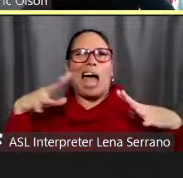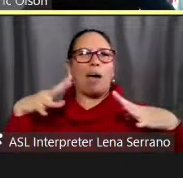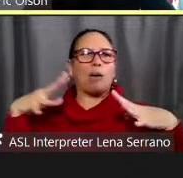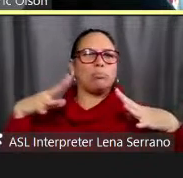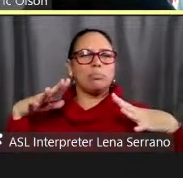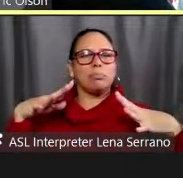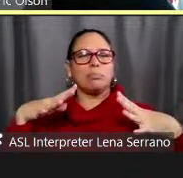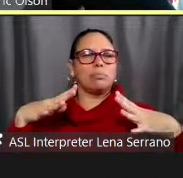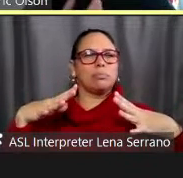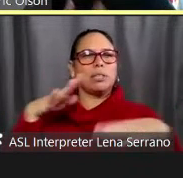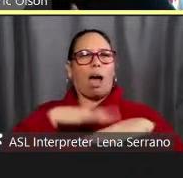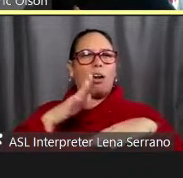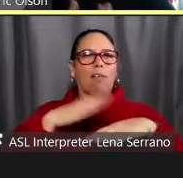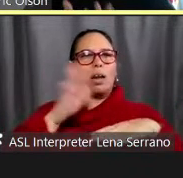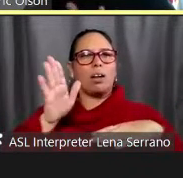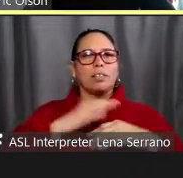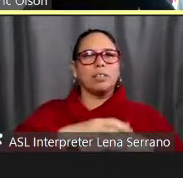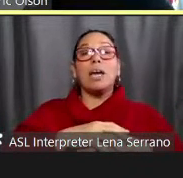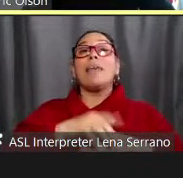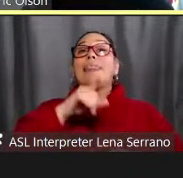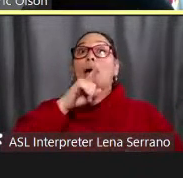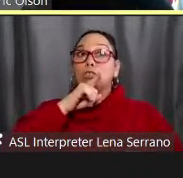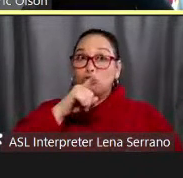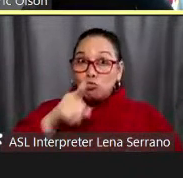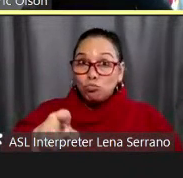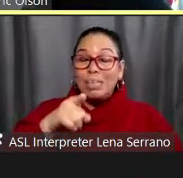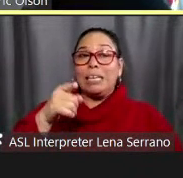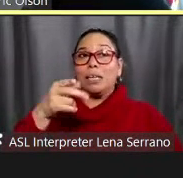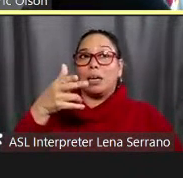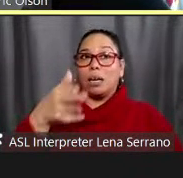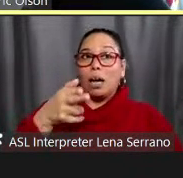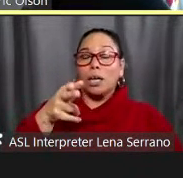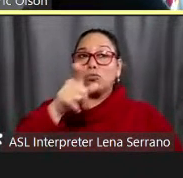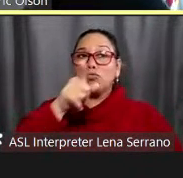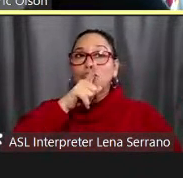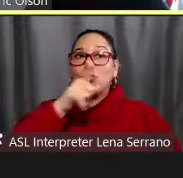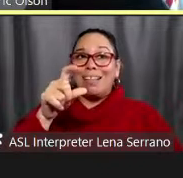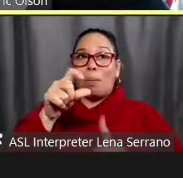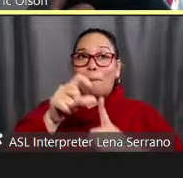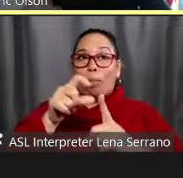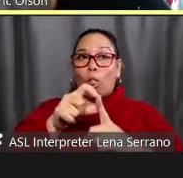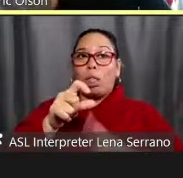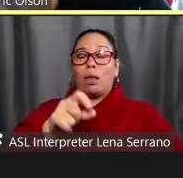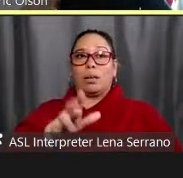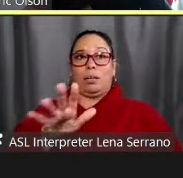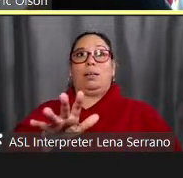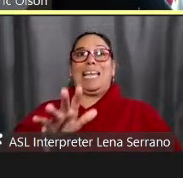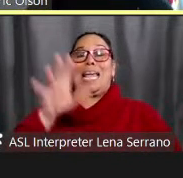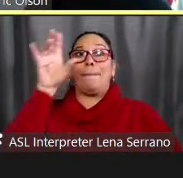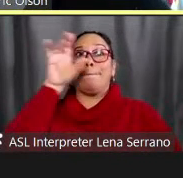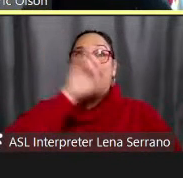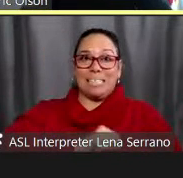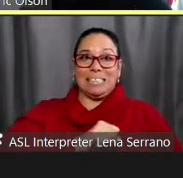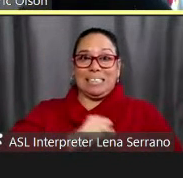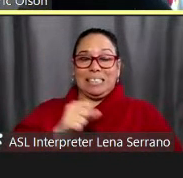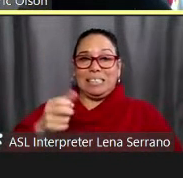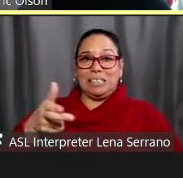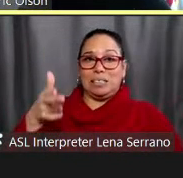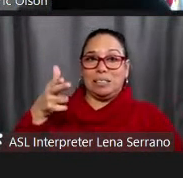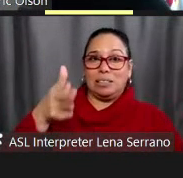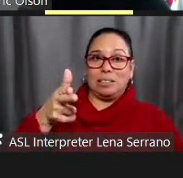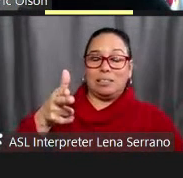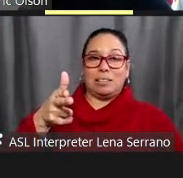was a real firearm loaded with real bullets and real projectiles. And this individual misses from no further away than I am to my computer